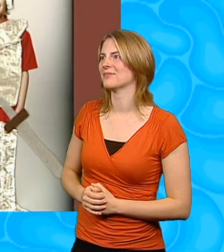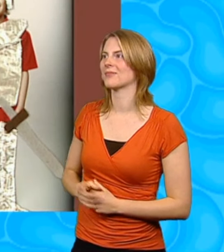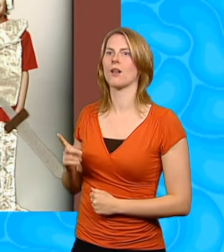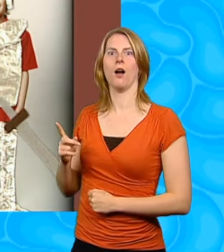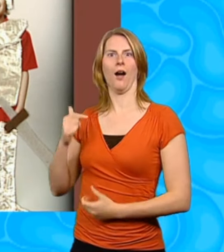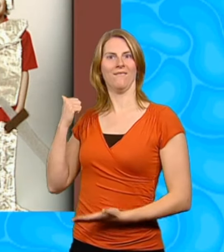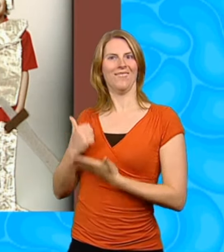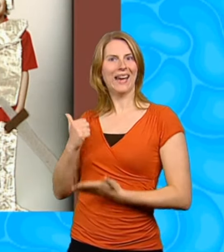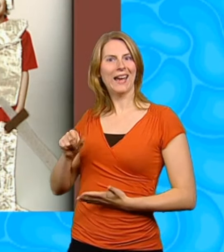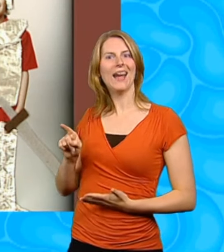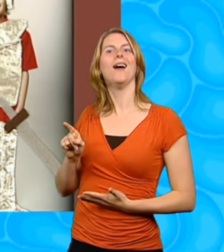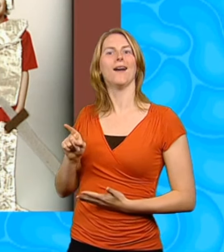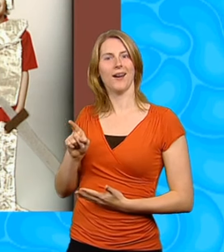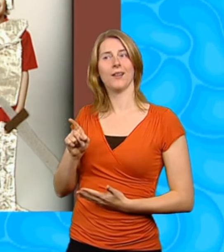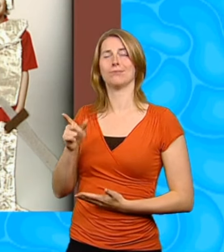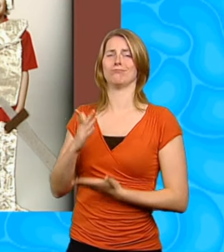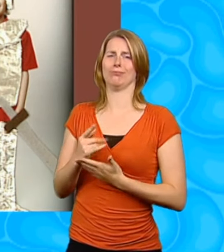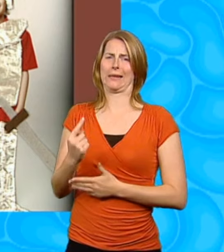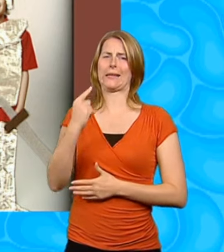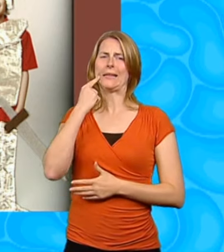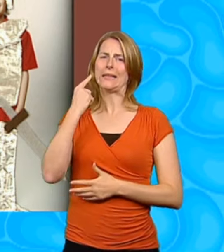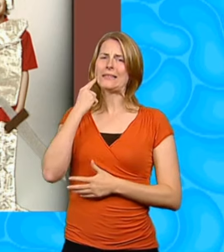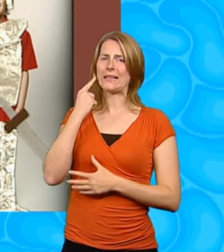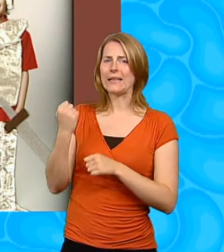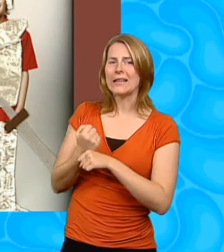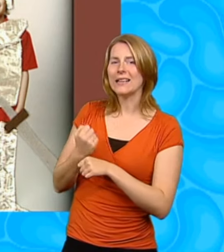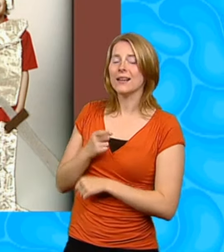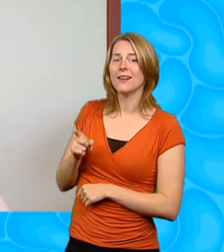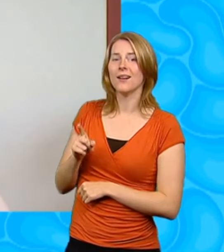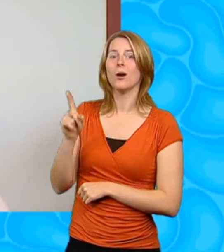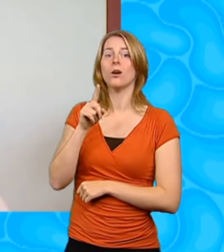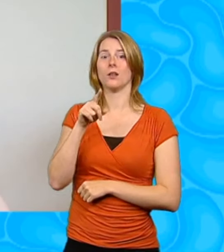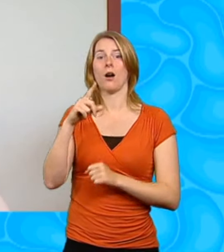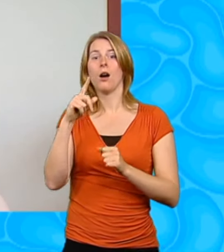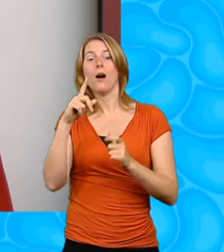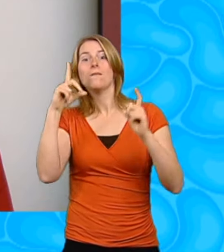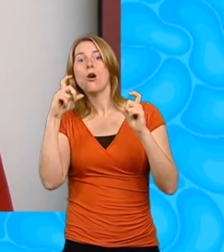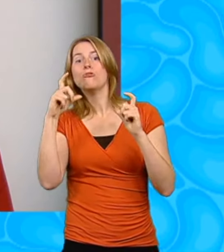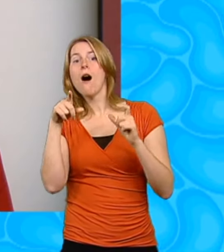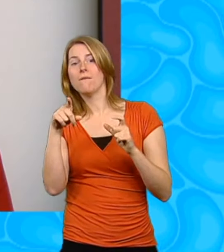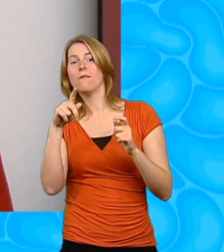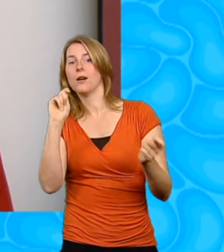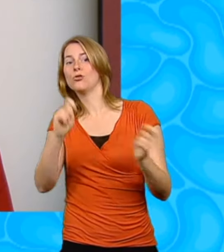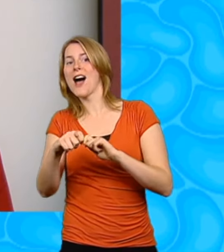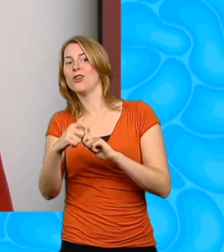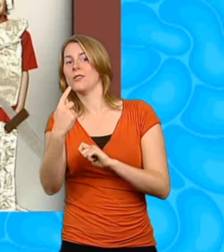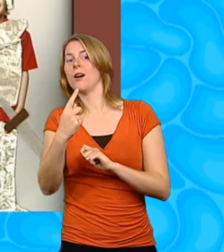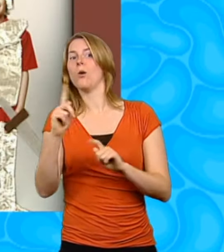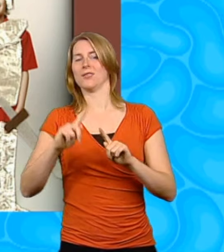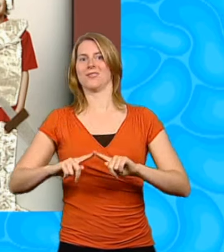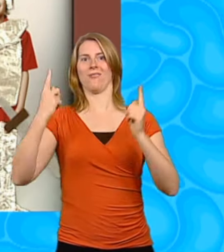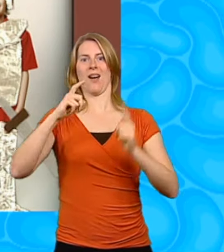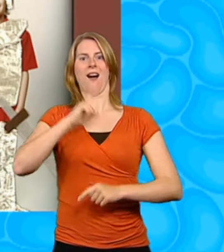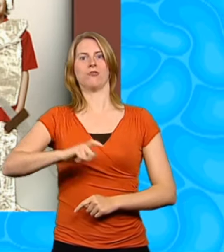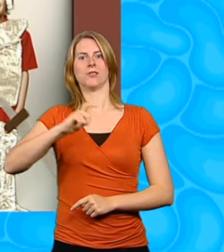They look great, don't they? And this is really easy to do. You can change photographs of yourself or someone else into a